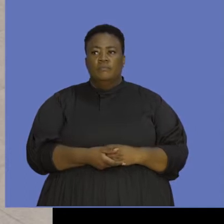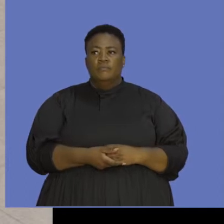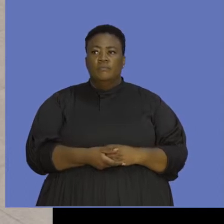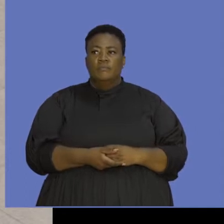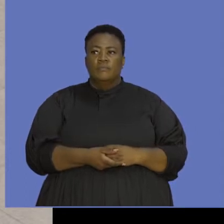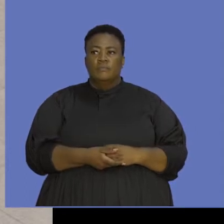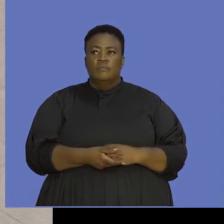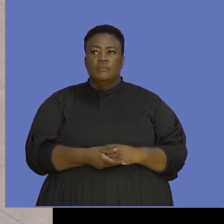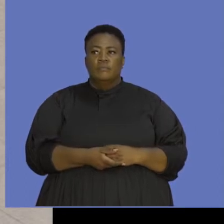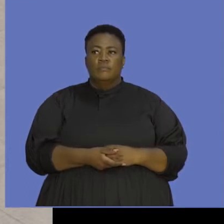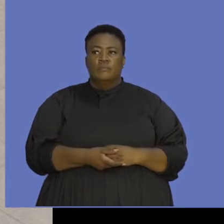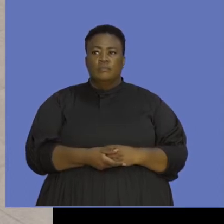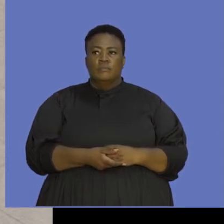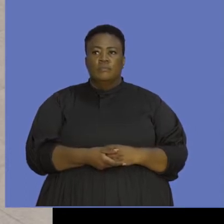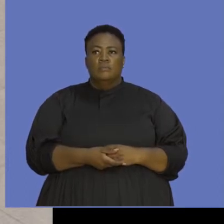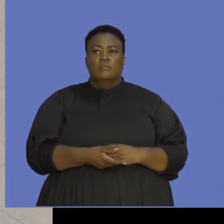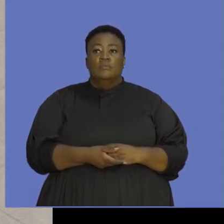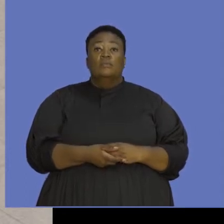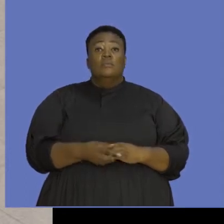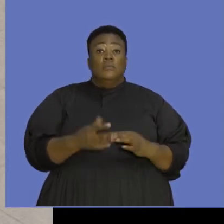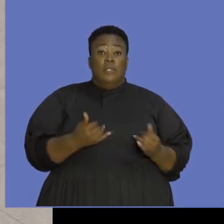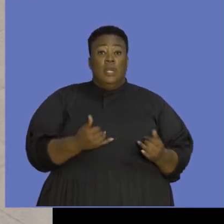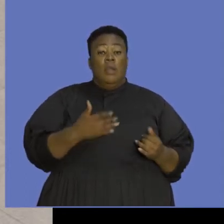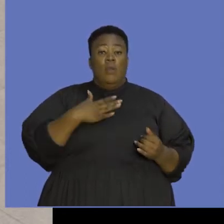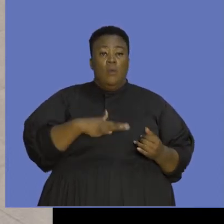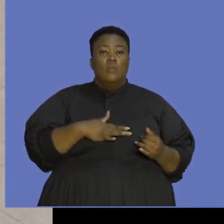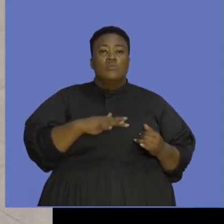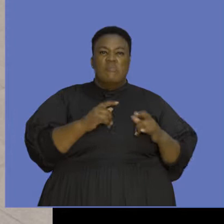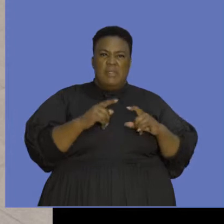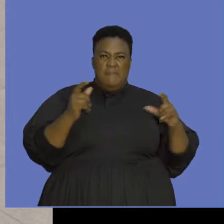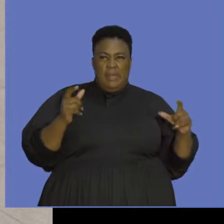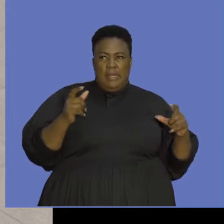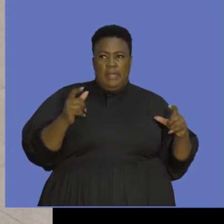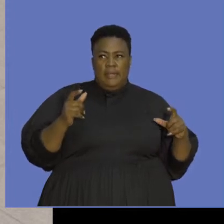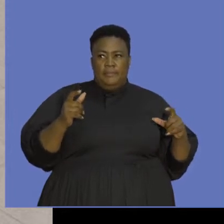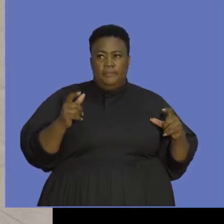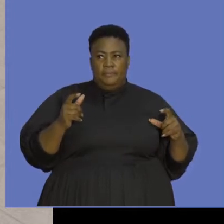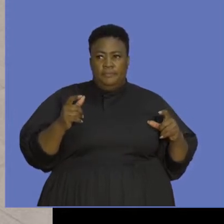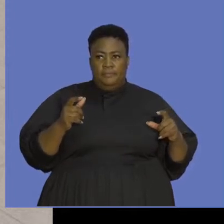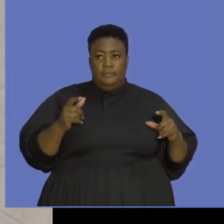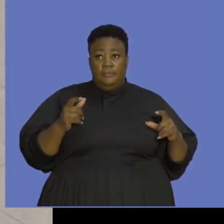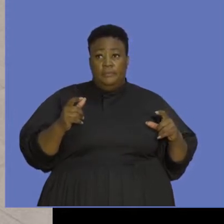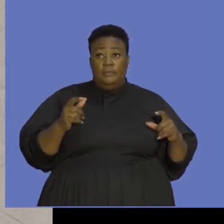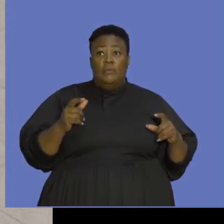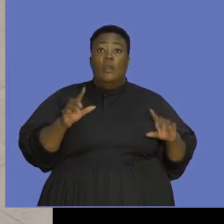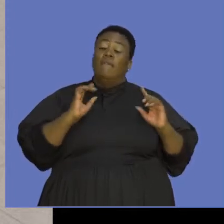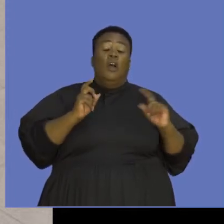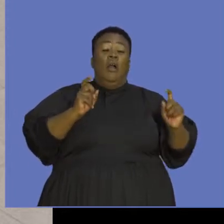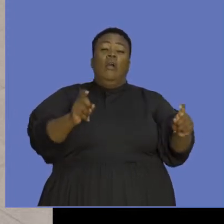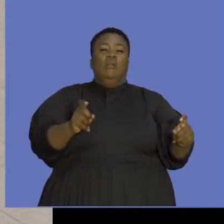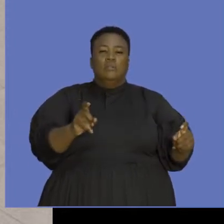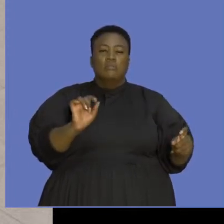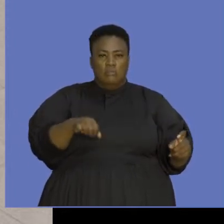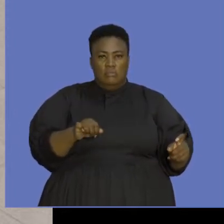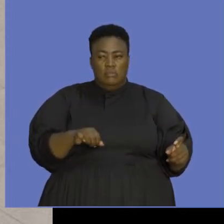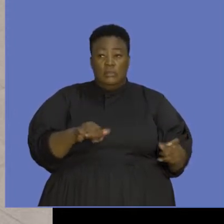So I'm going to make this significantly bigger. Okay, I'm going to release it. It goes even